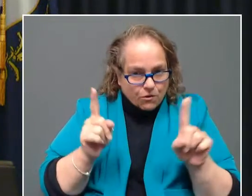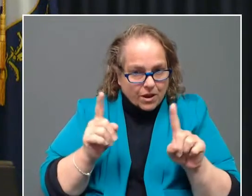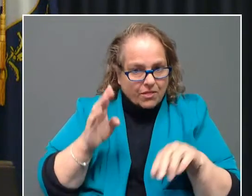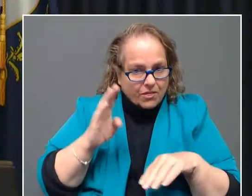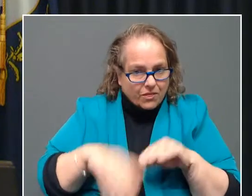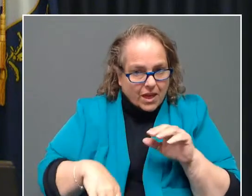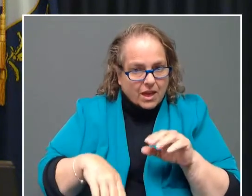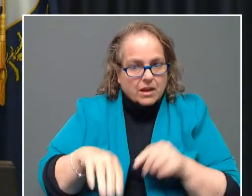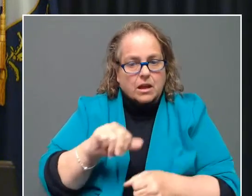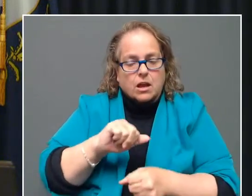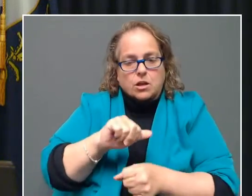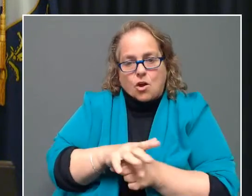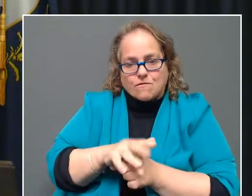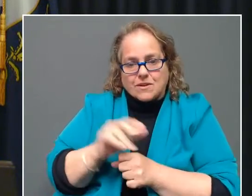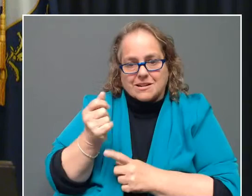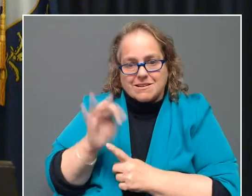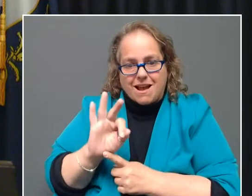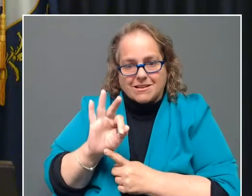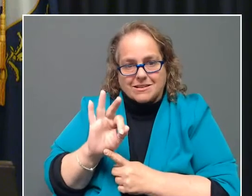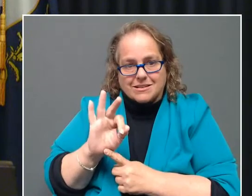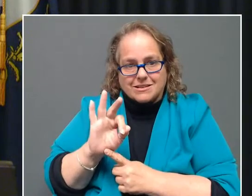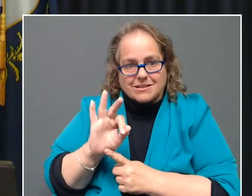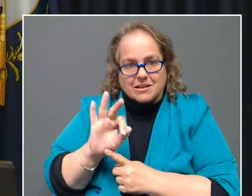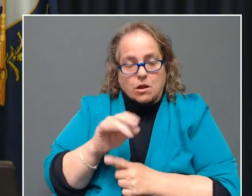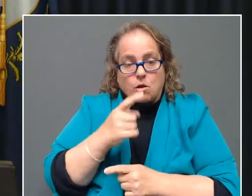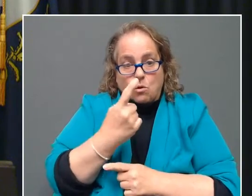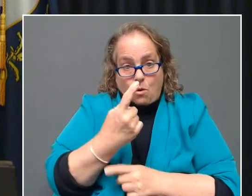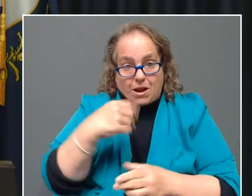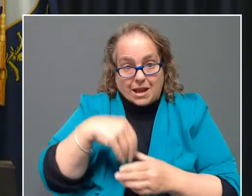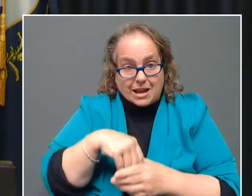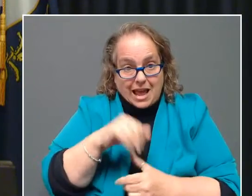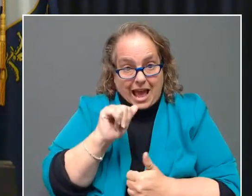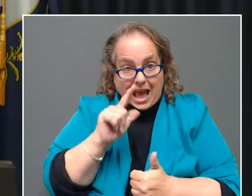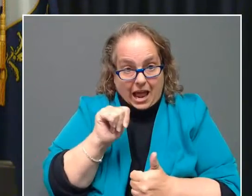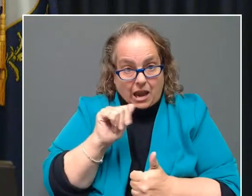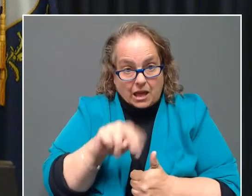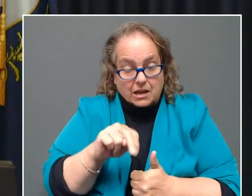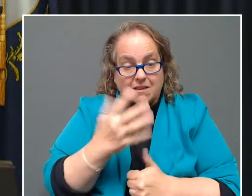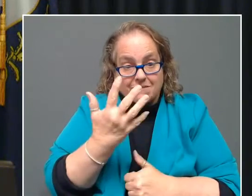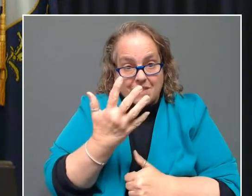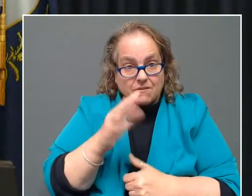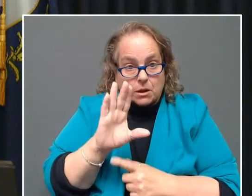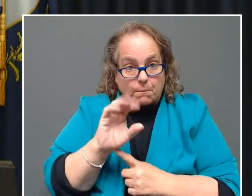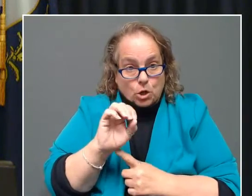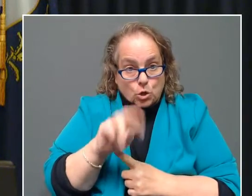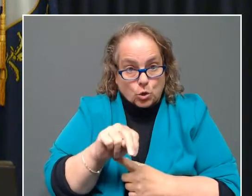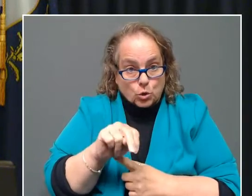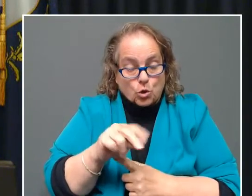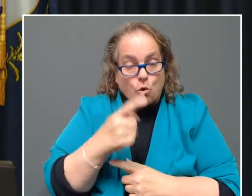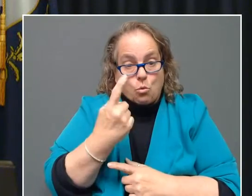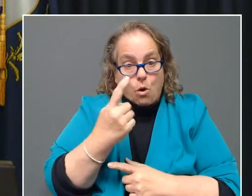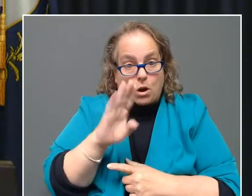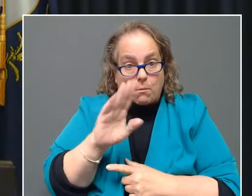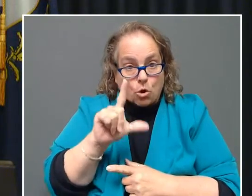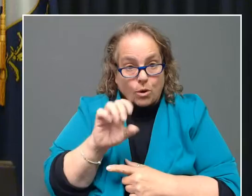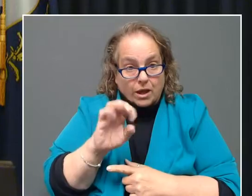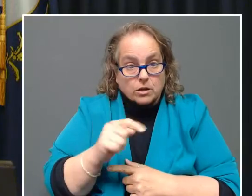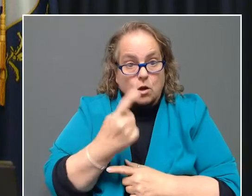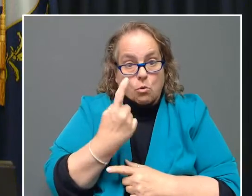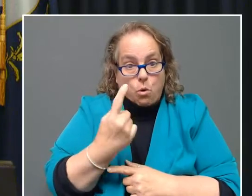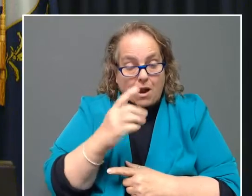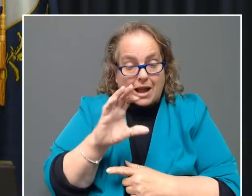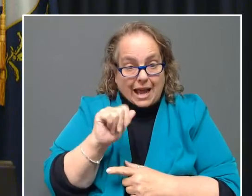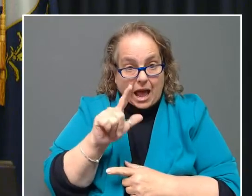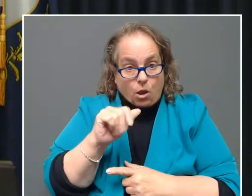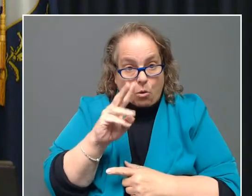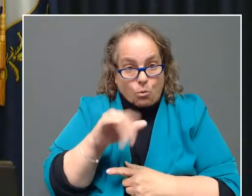identified. That includes 1 in Allen County, 5 in Boone, 1 in Bullitt, 1 in Callaway,